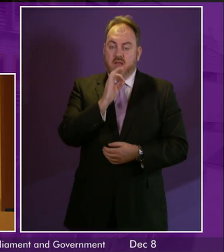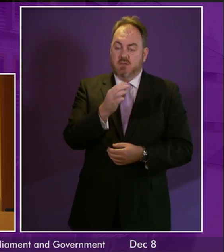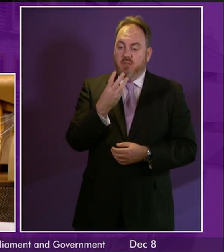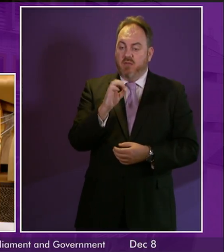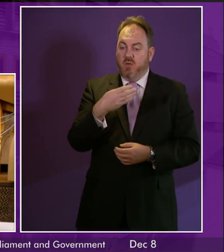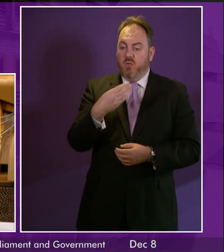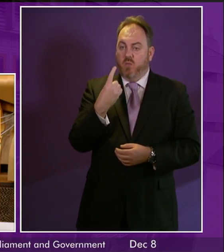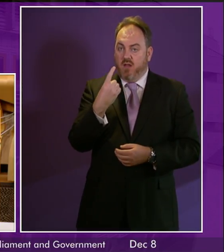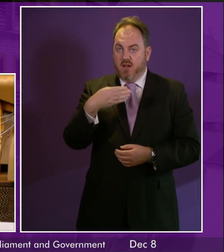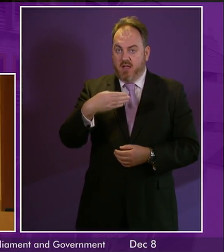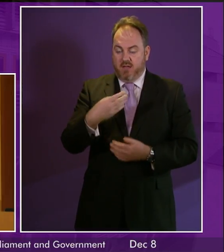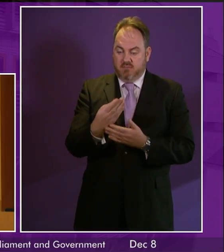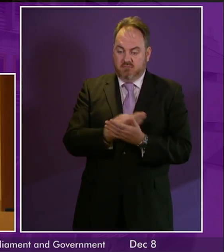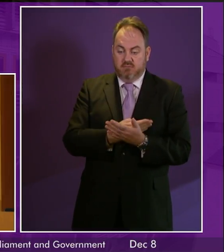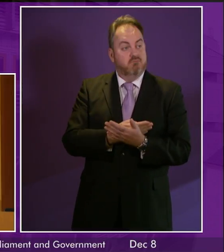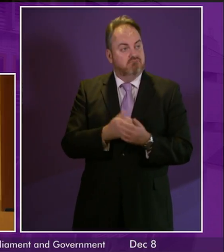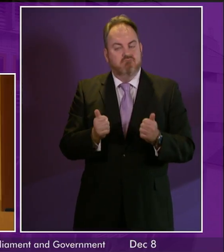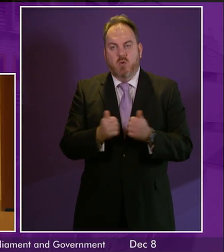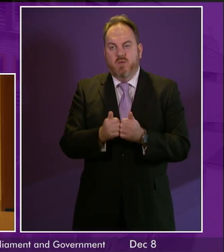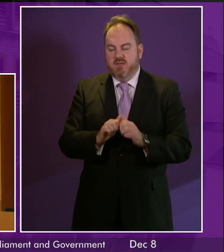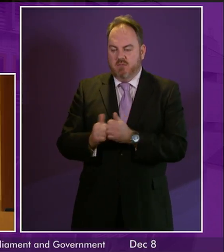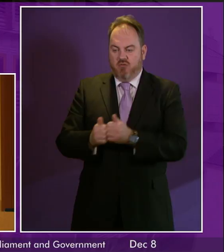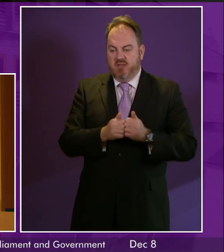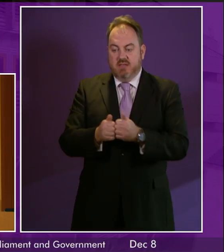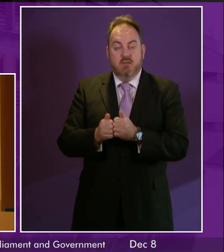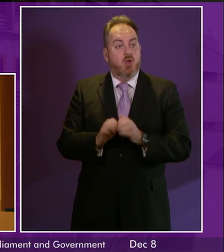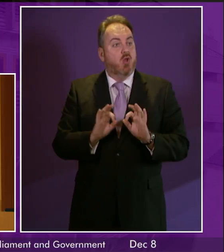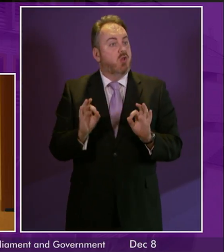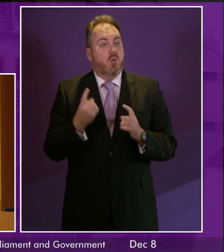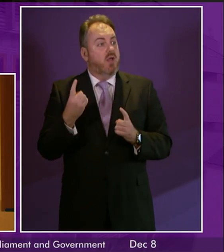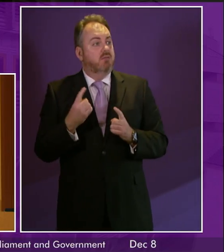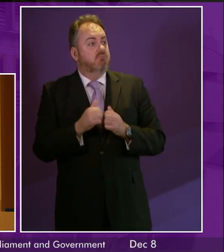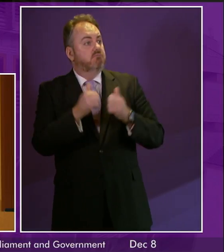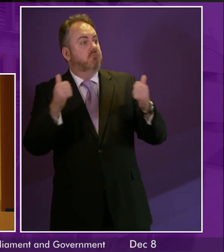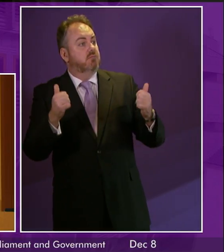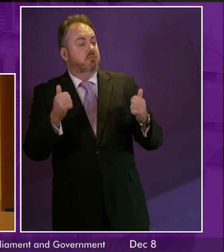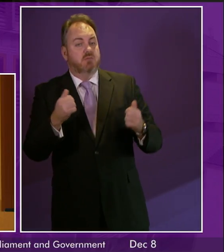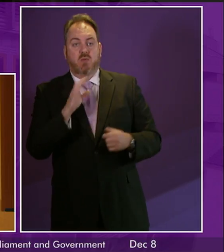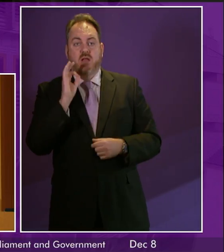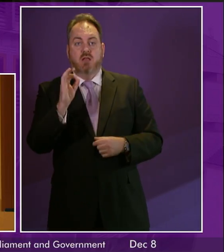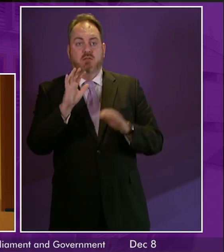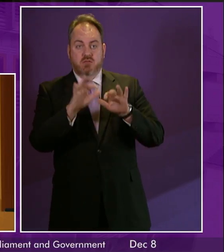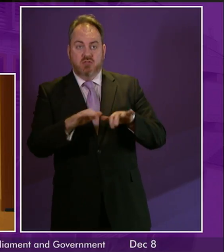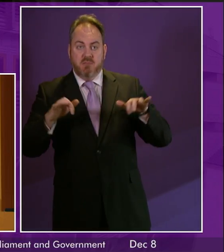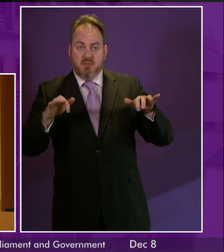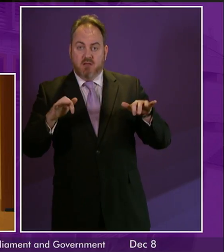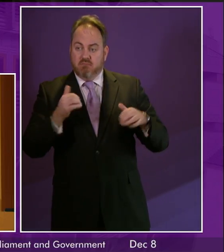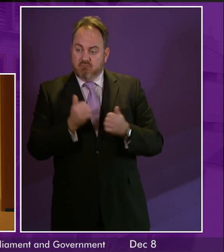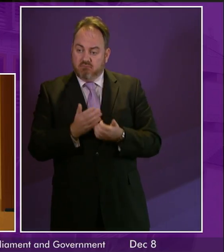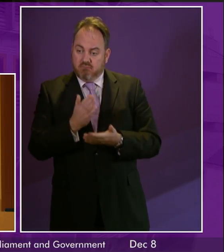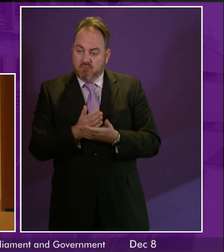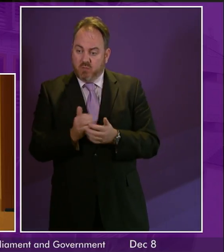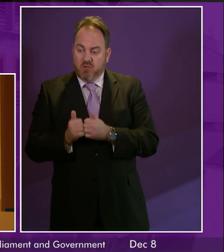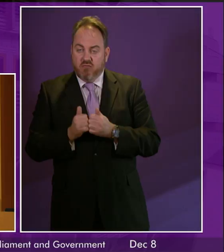3019. Formally moved. Thank you very much. And no member has asked to speak against the motion. I therefore put the question to the chamber. The question is that we